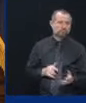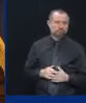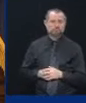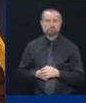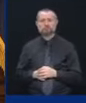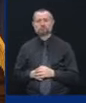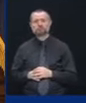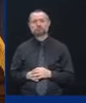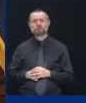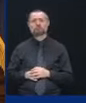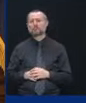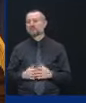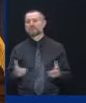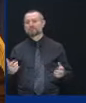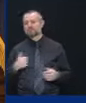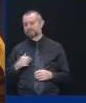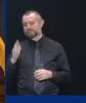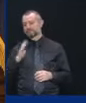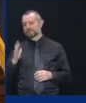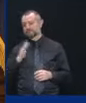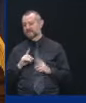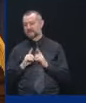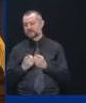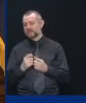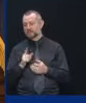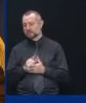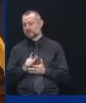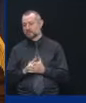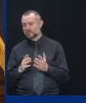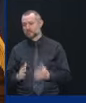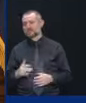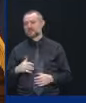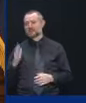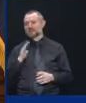I was a former district attorney. I was a former attorney general.